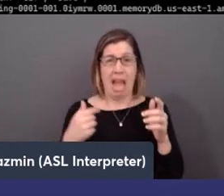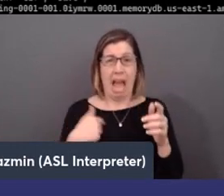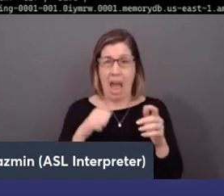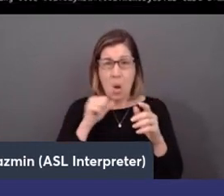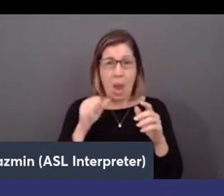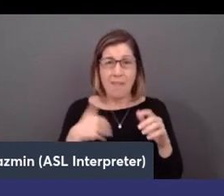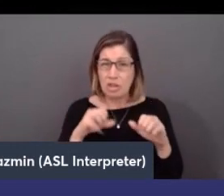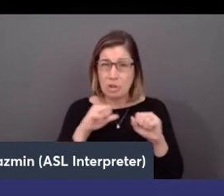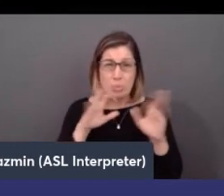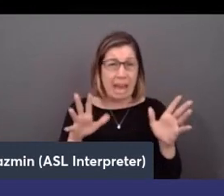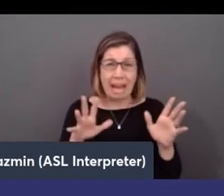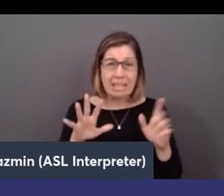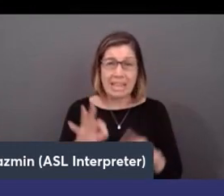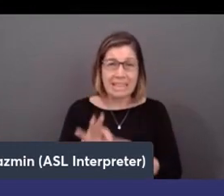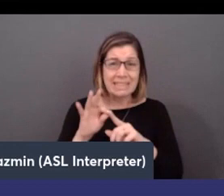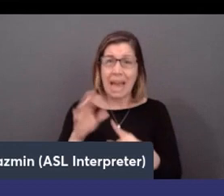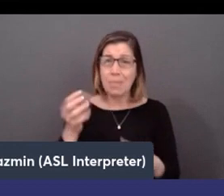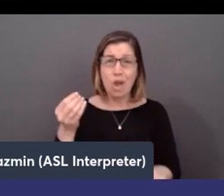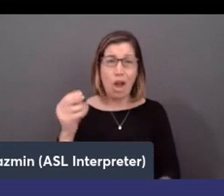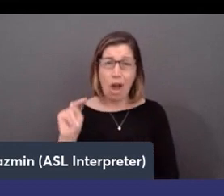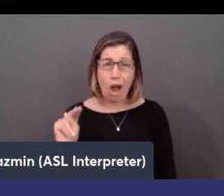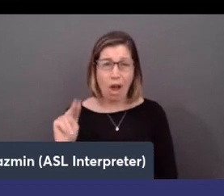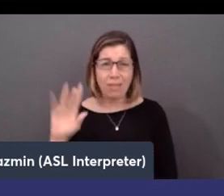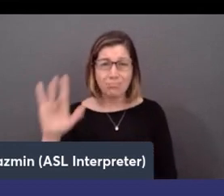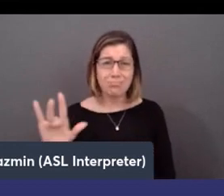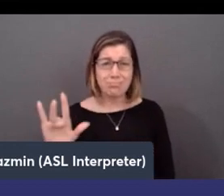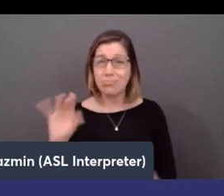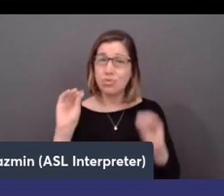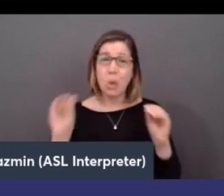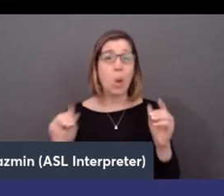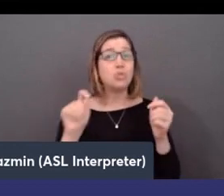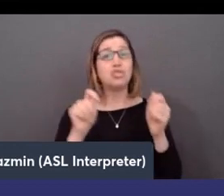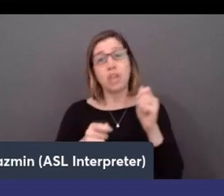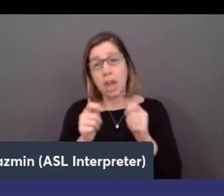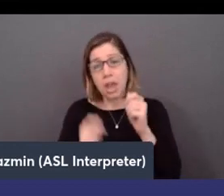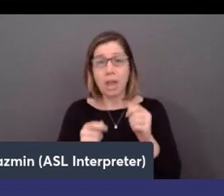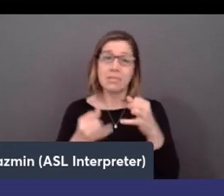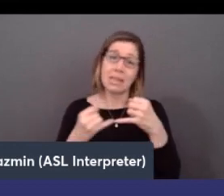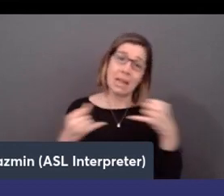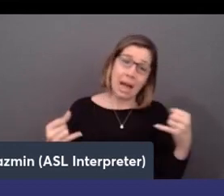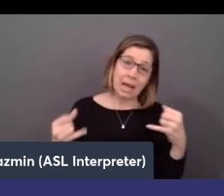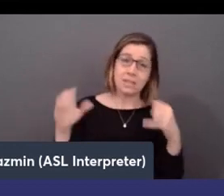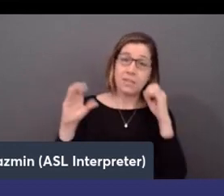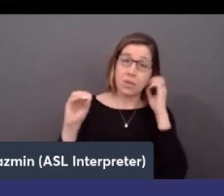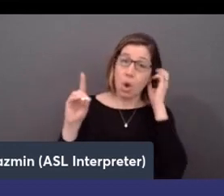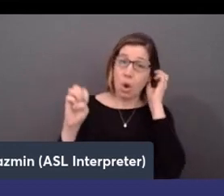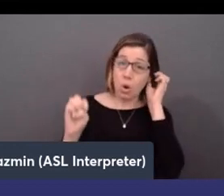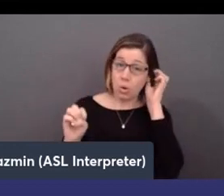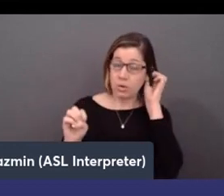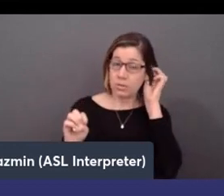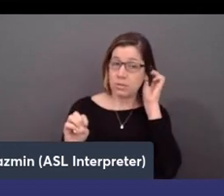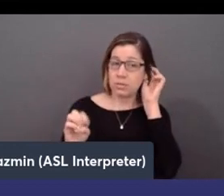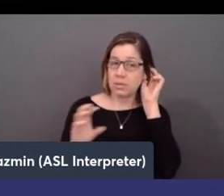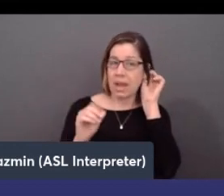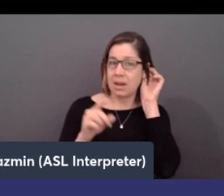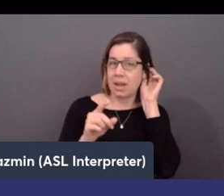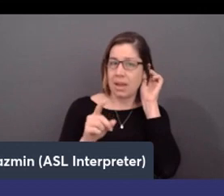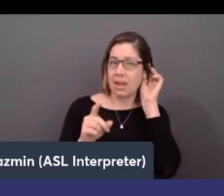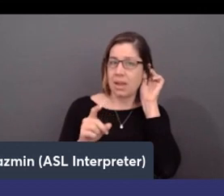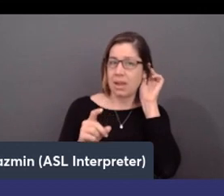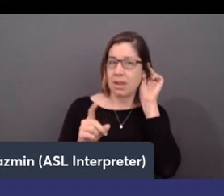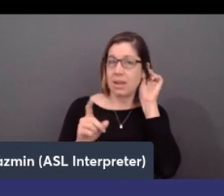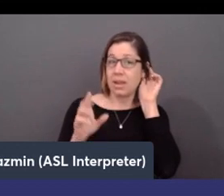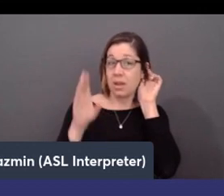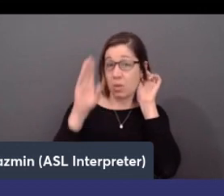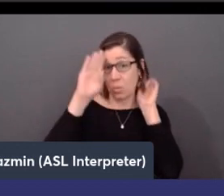turn it on. Basically, like exactly, I don't have to change any lines of code. It and it's going to figure out